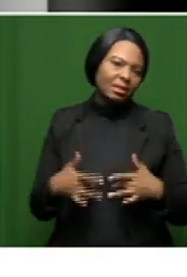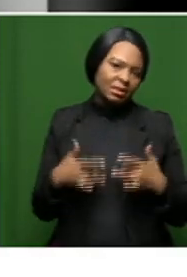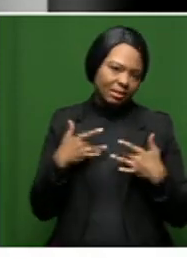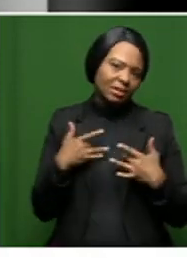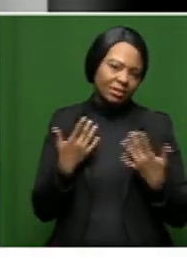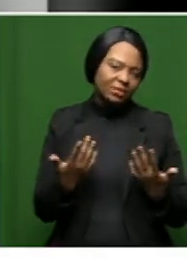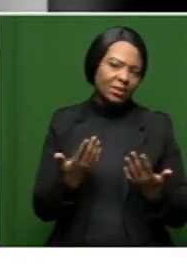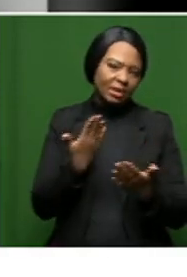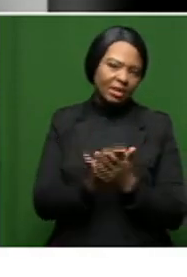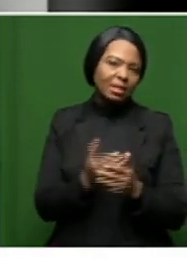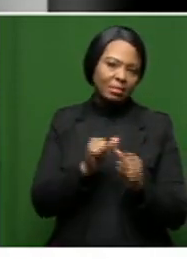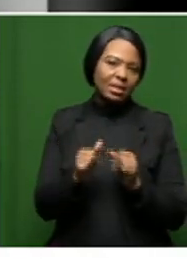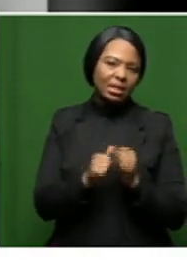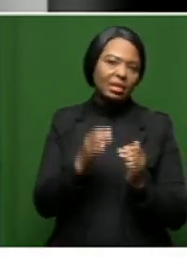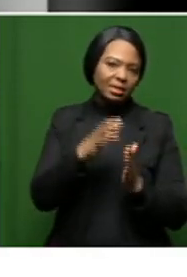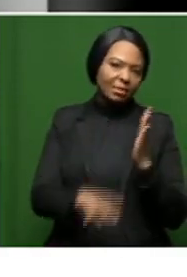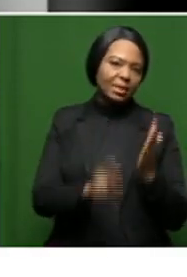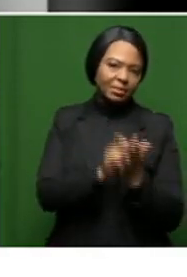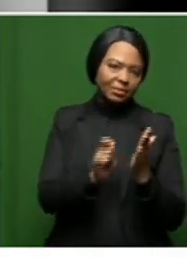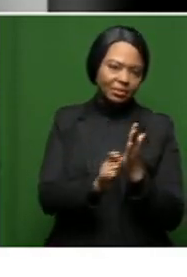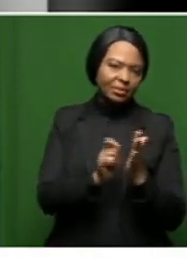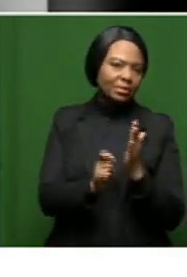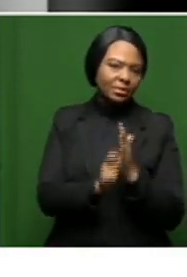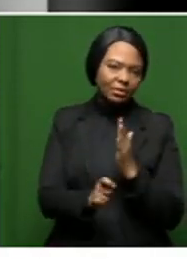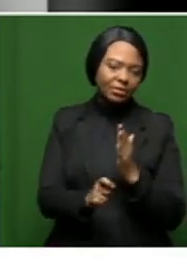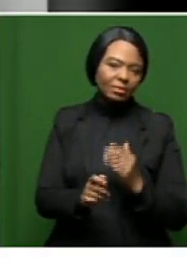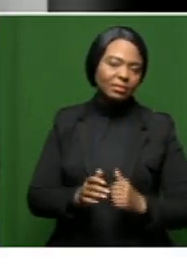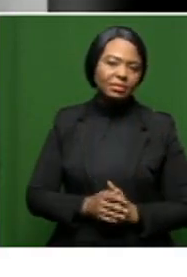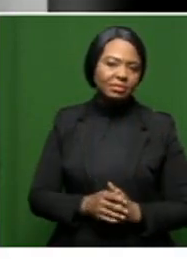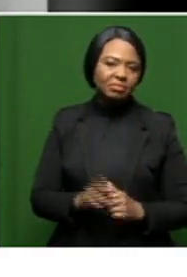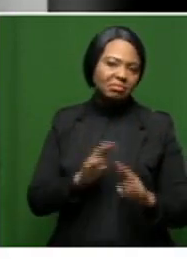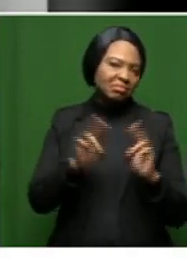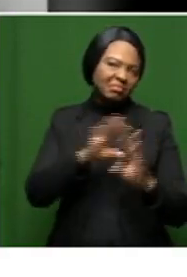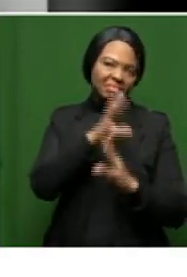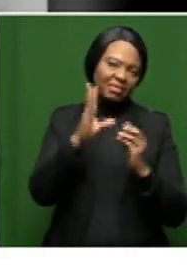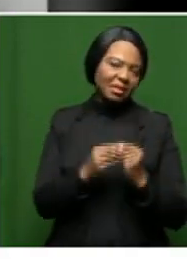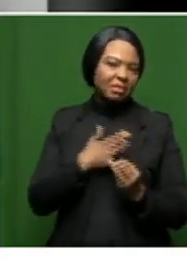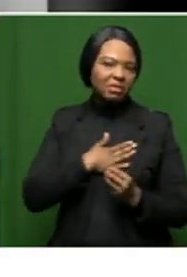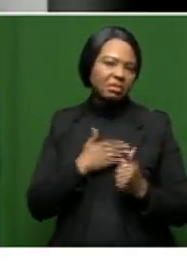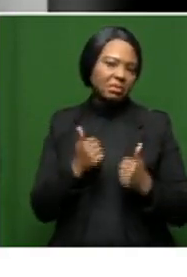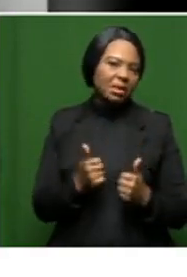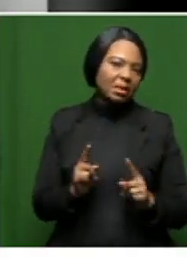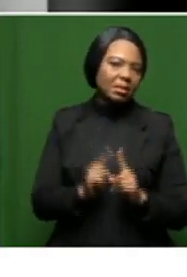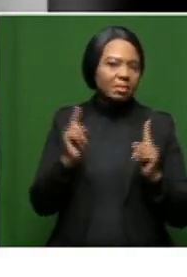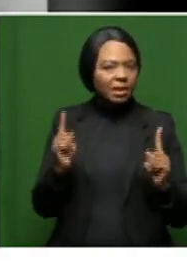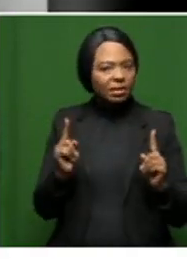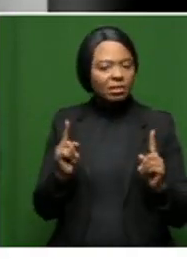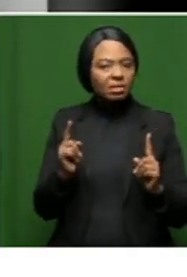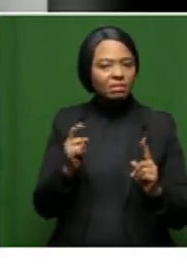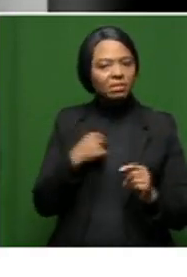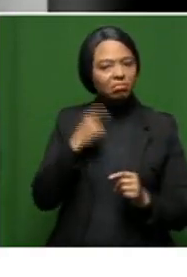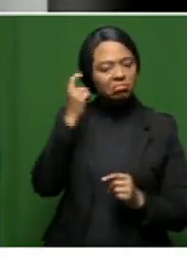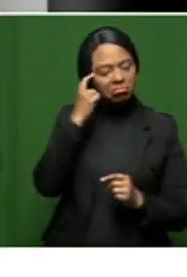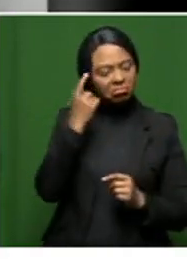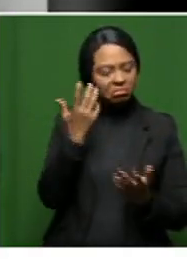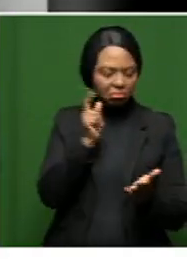that first chapter. Not obviously from the angle of grieving him, because he would have still been alive, but I definitely still would have